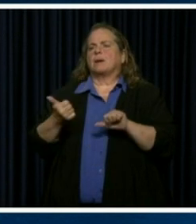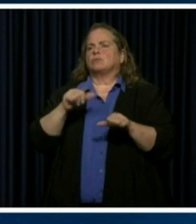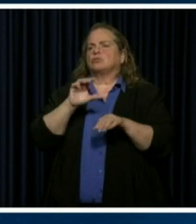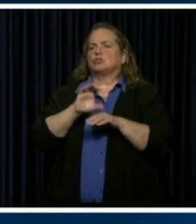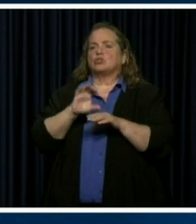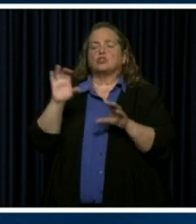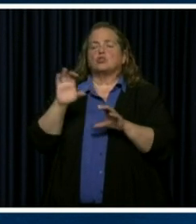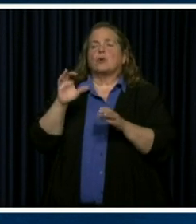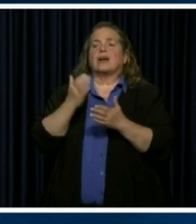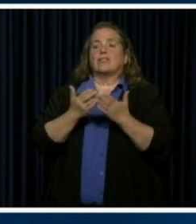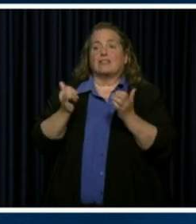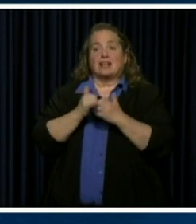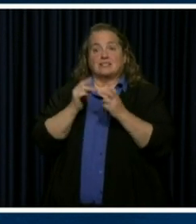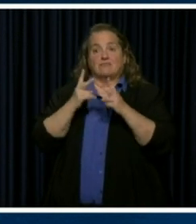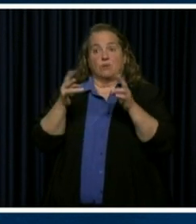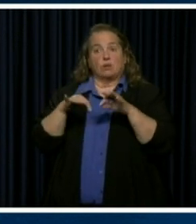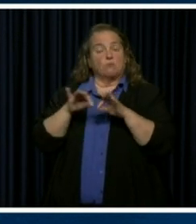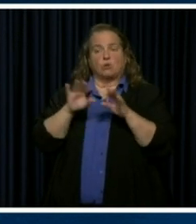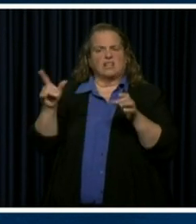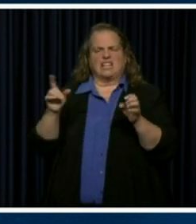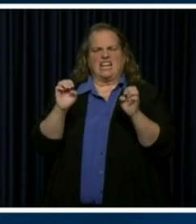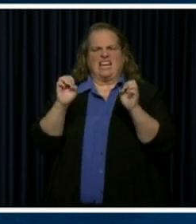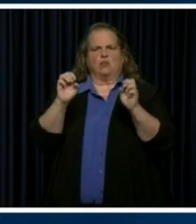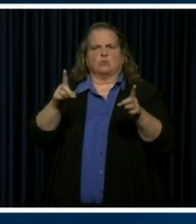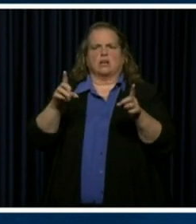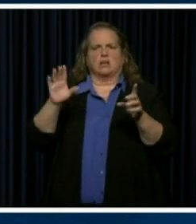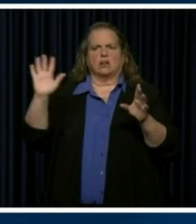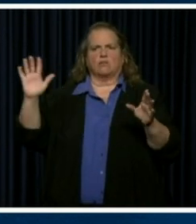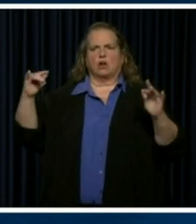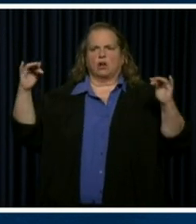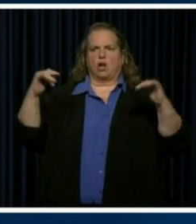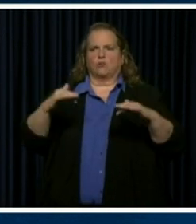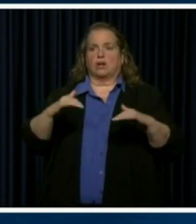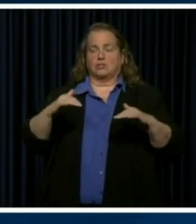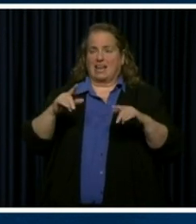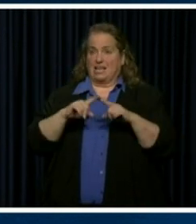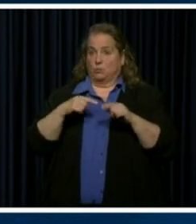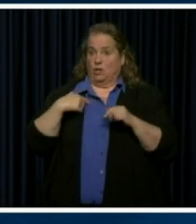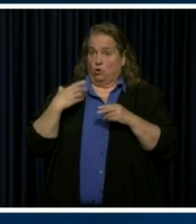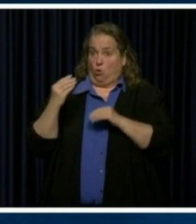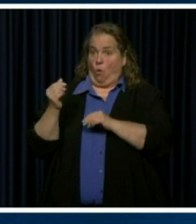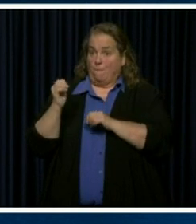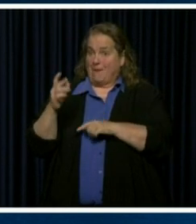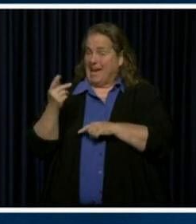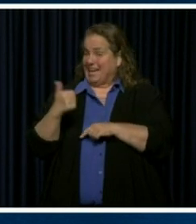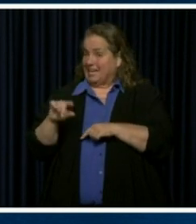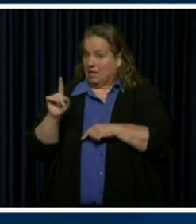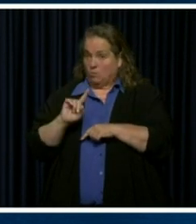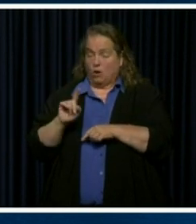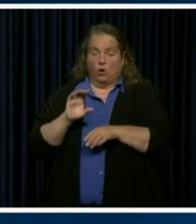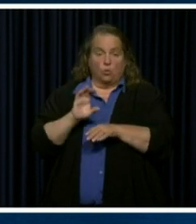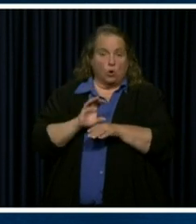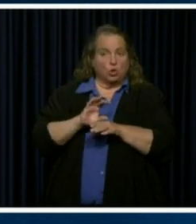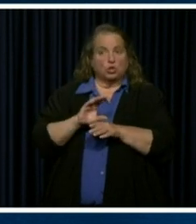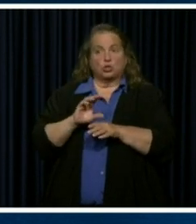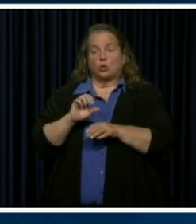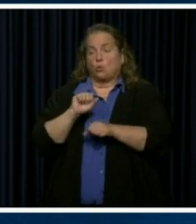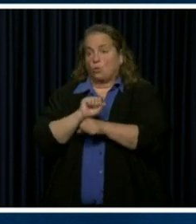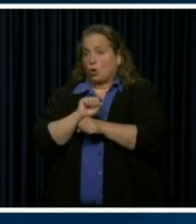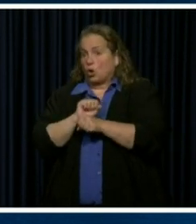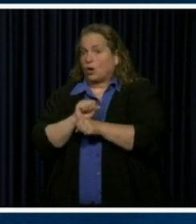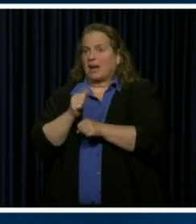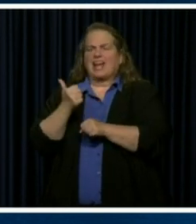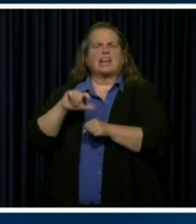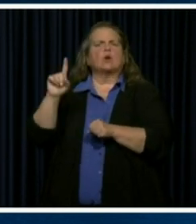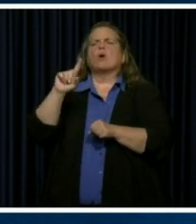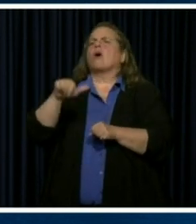important, and that's educating the congregation. As we go back to anything, work, church, or anywhere else, this type of